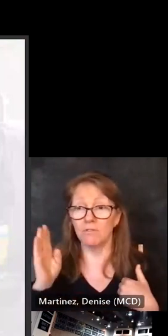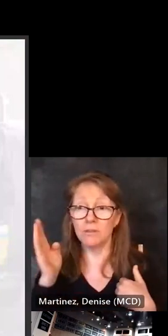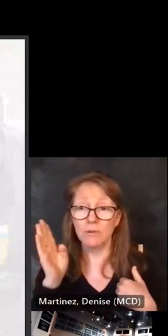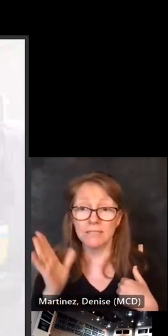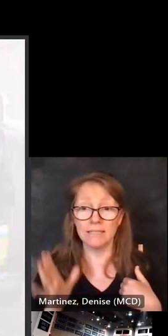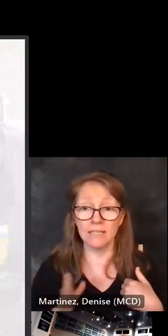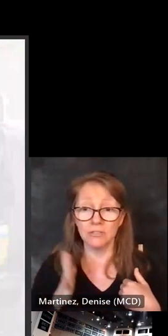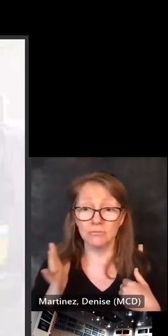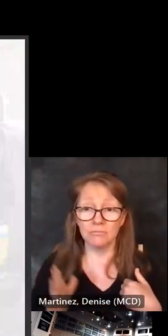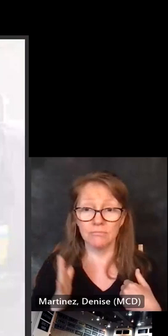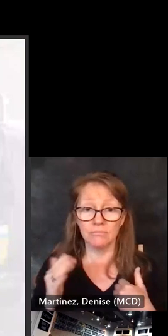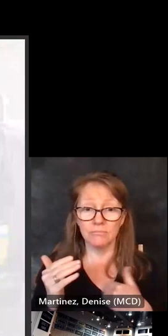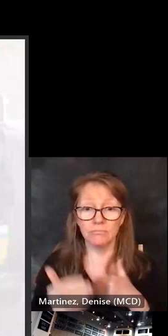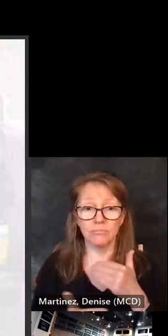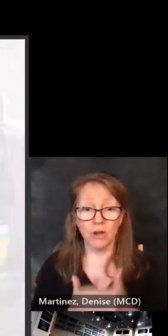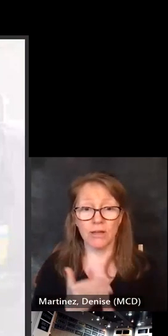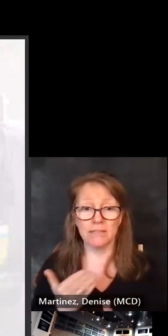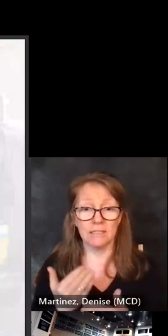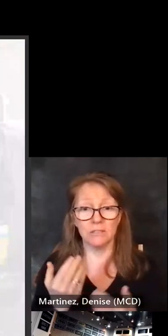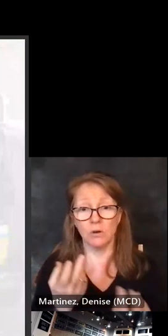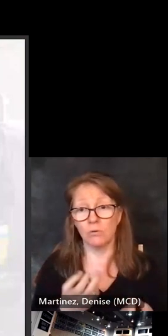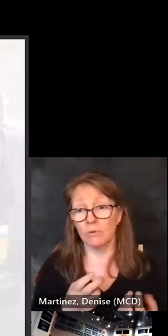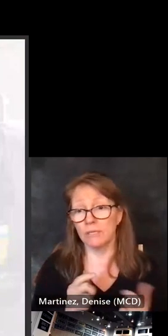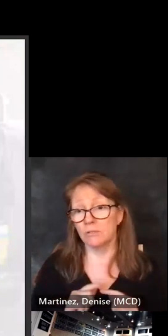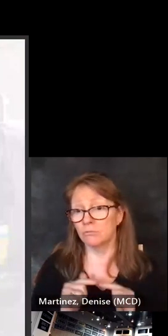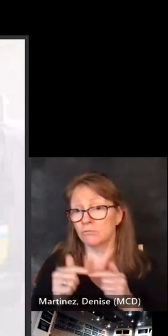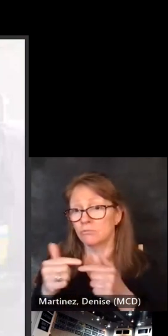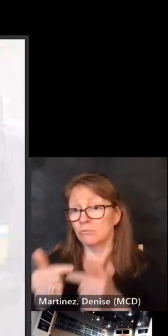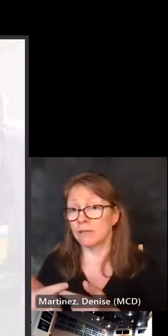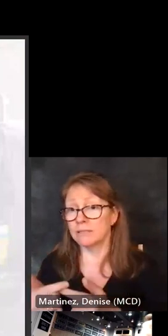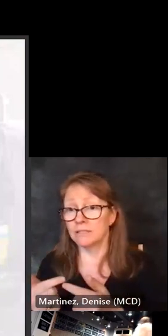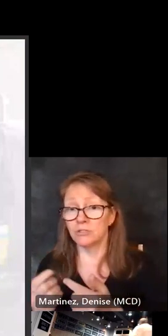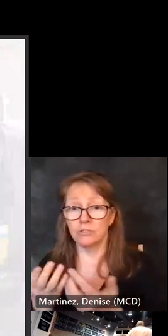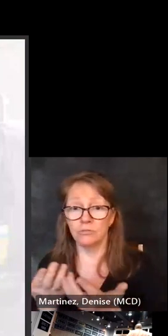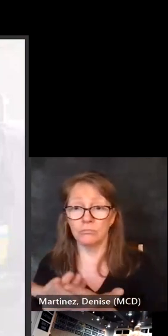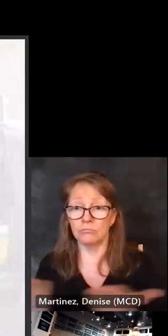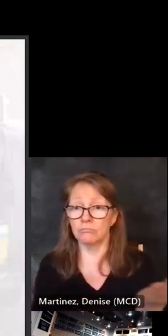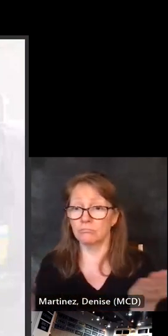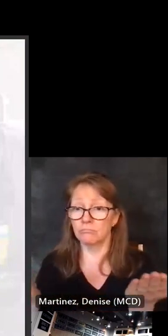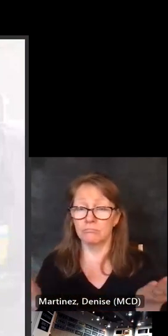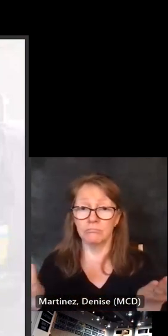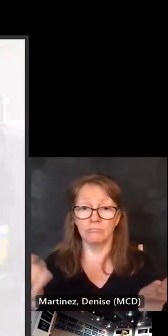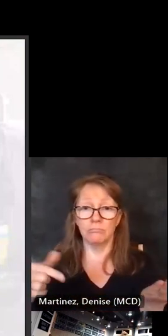think we'll transition into the Q&A period, and Scott will